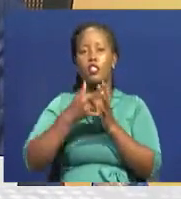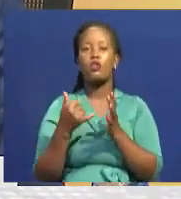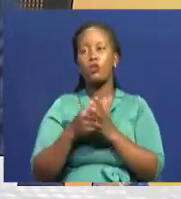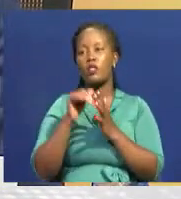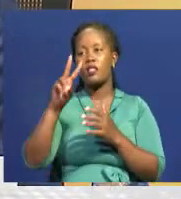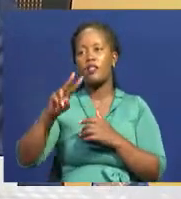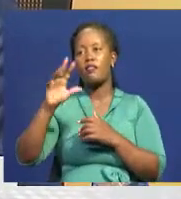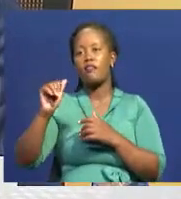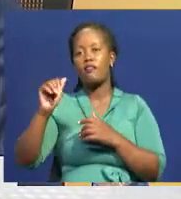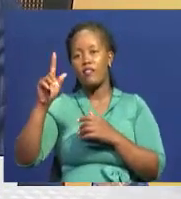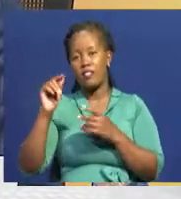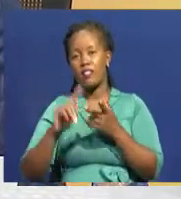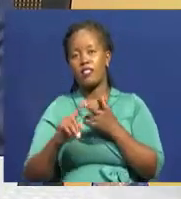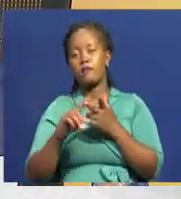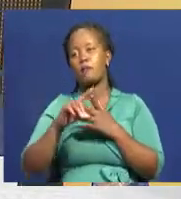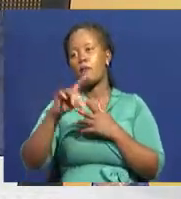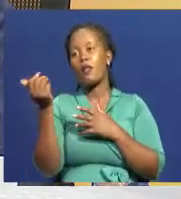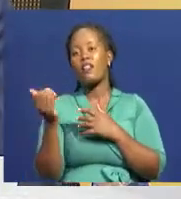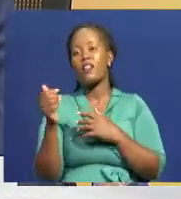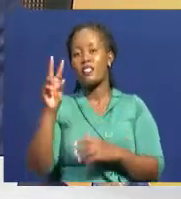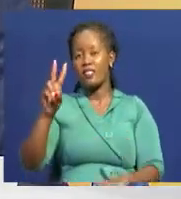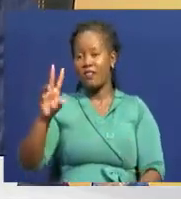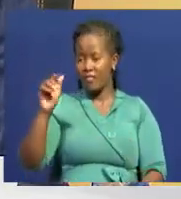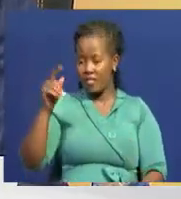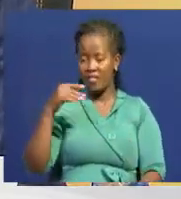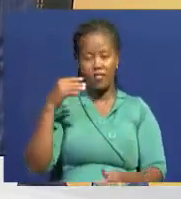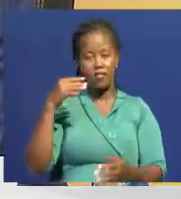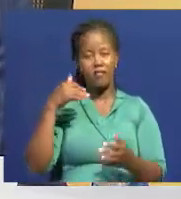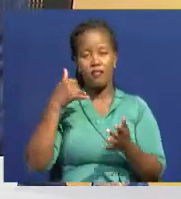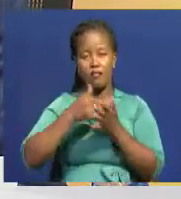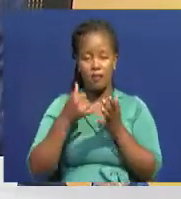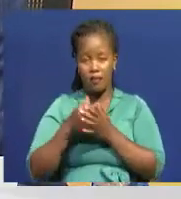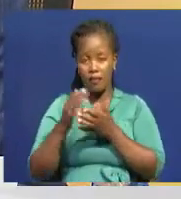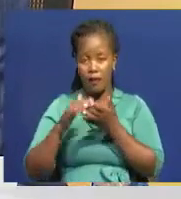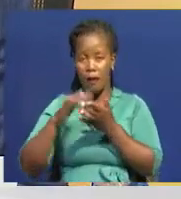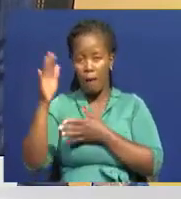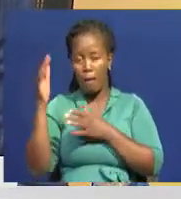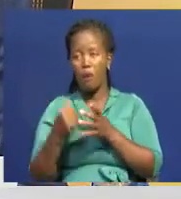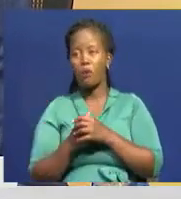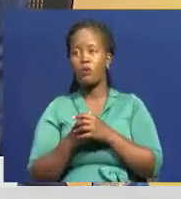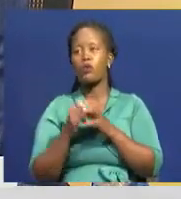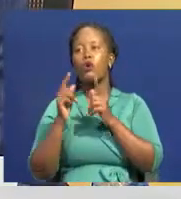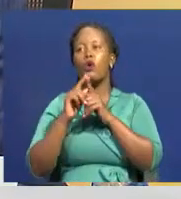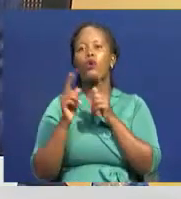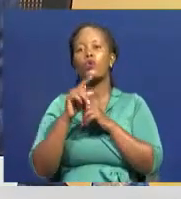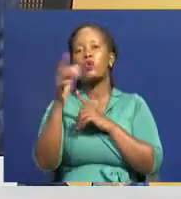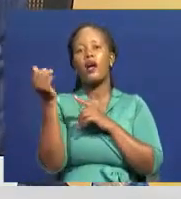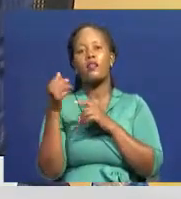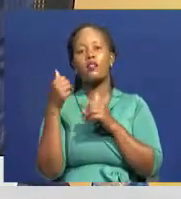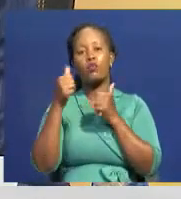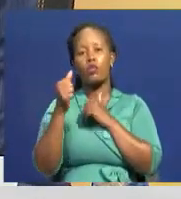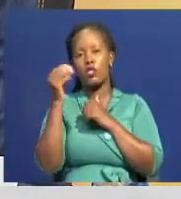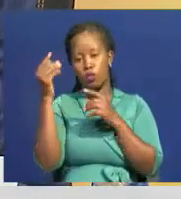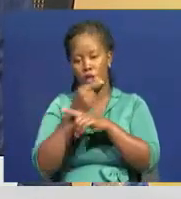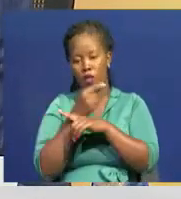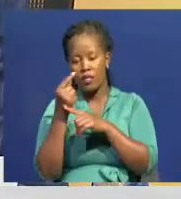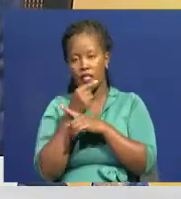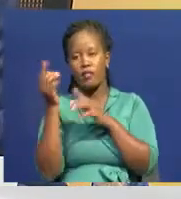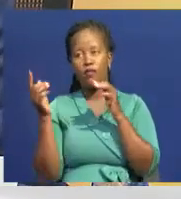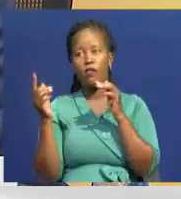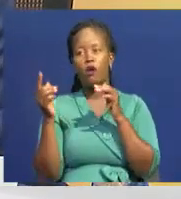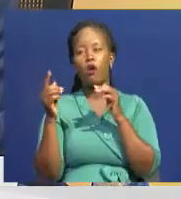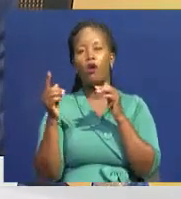69,600 inclusive of VAT. Remember, VAT, you have also to factor that in. And the one that cost, go for 6 months is